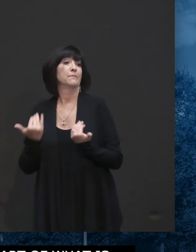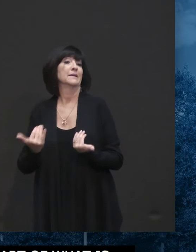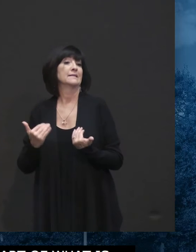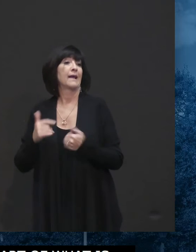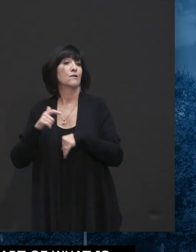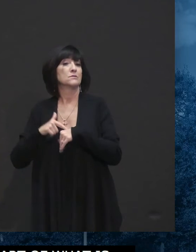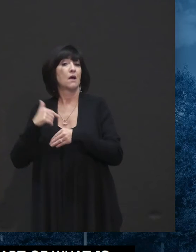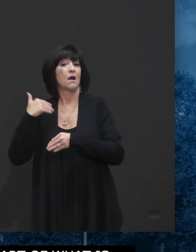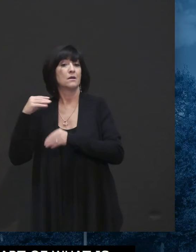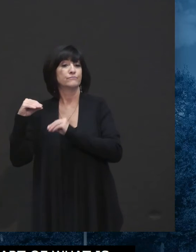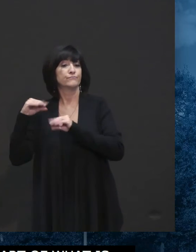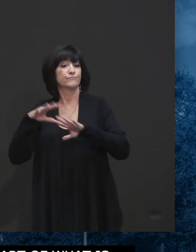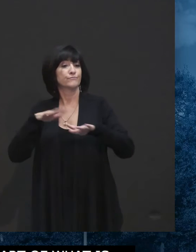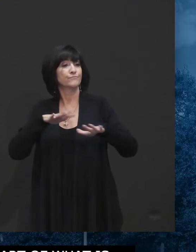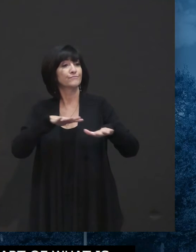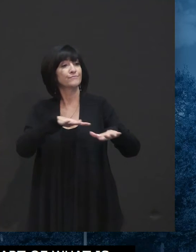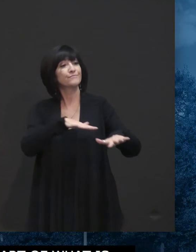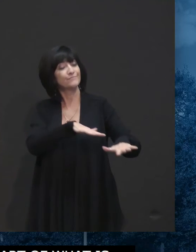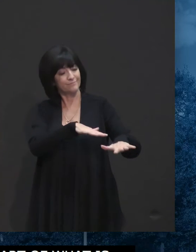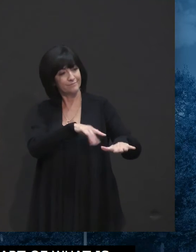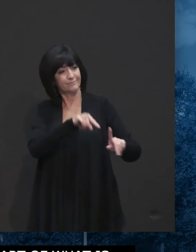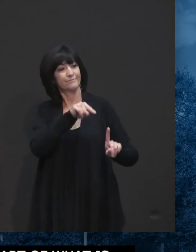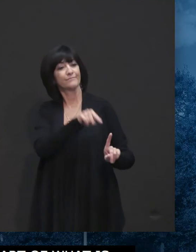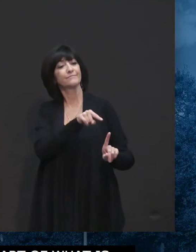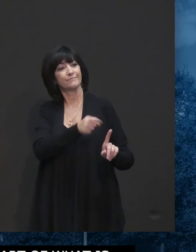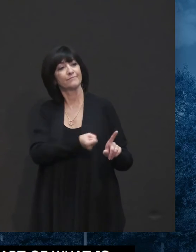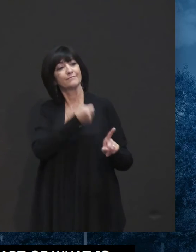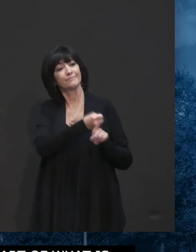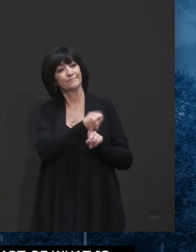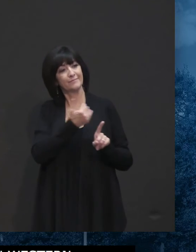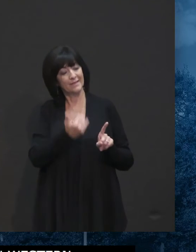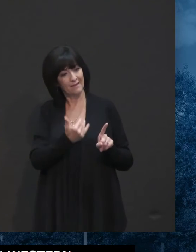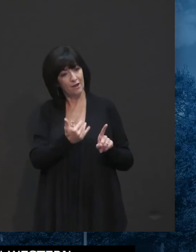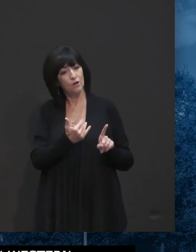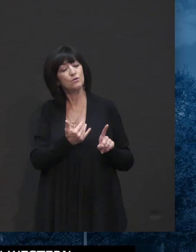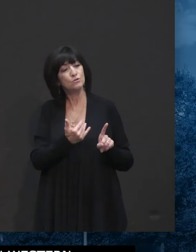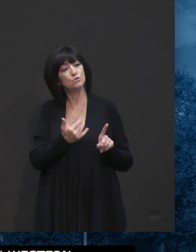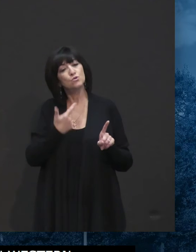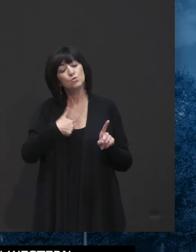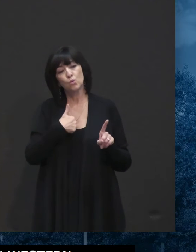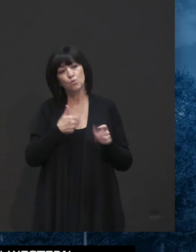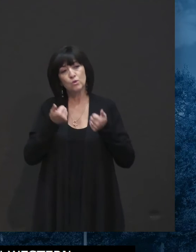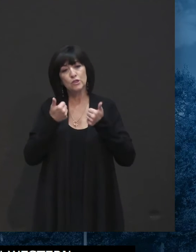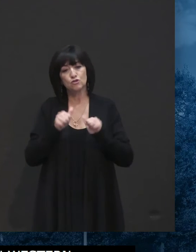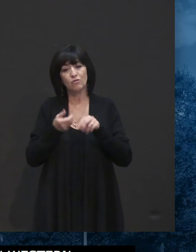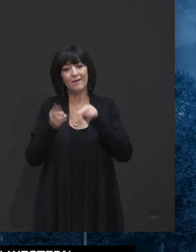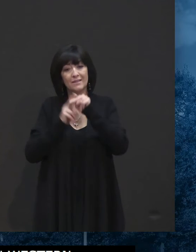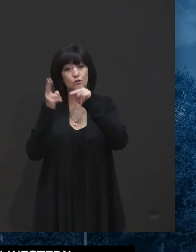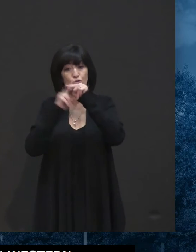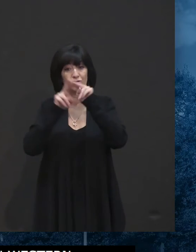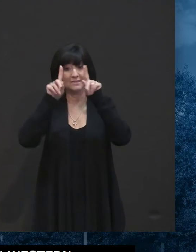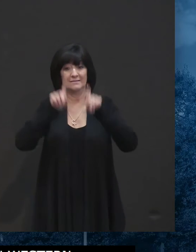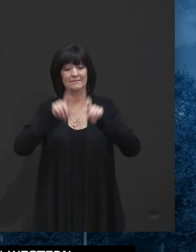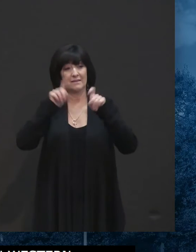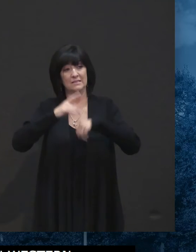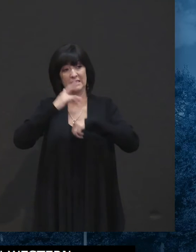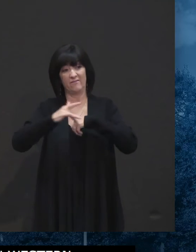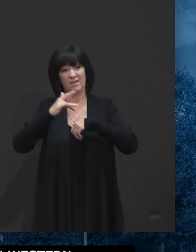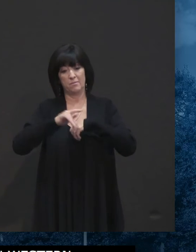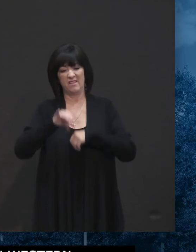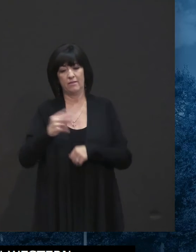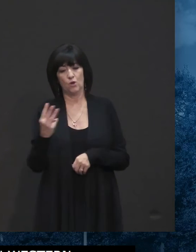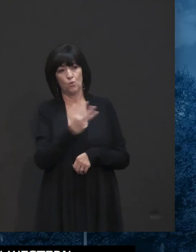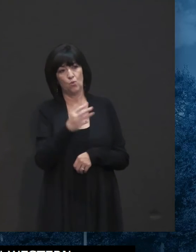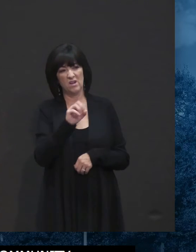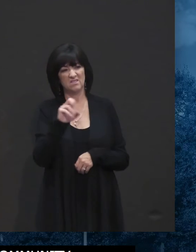with community partners to really try to increase testing in Western Sussex and also get the message